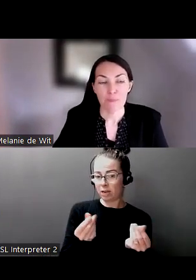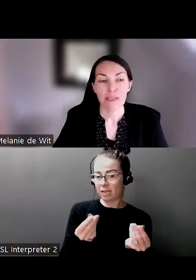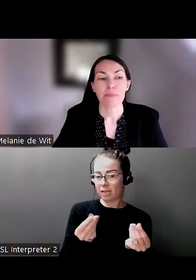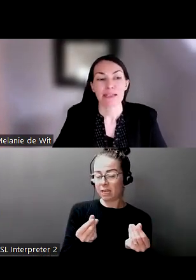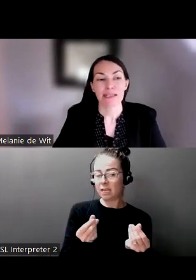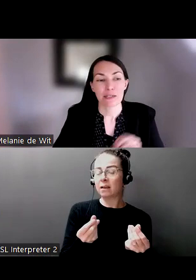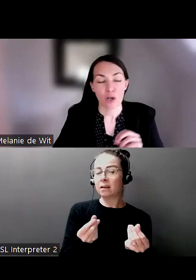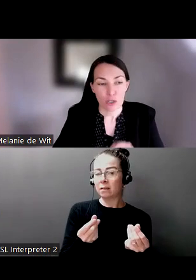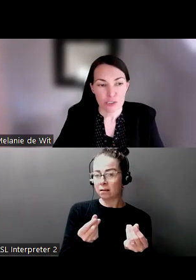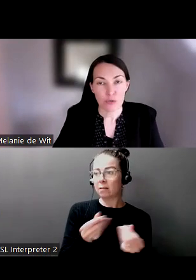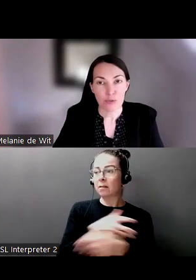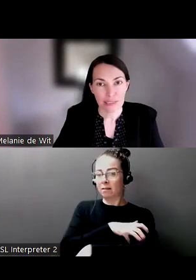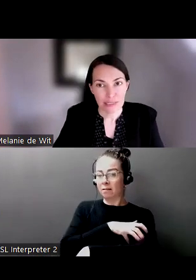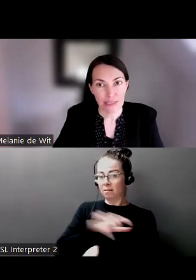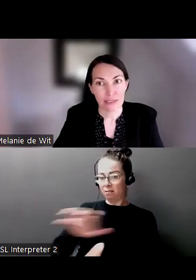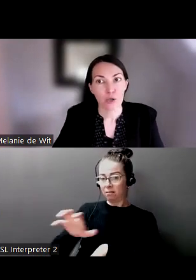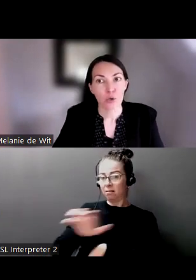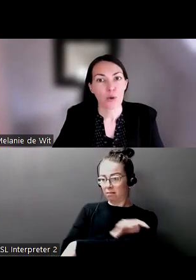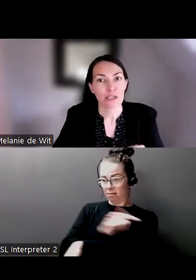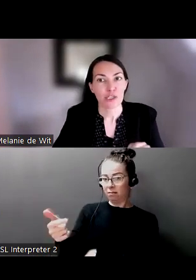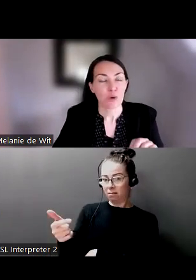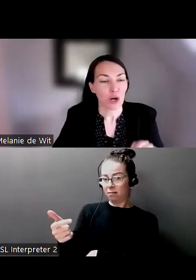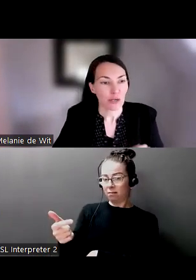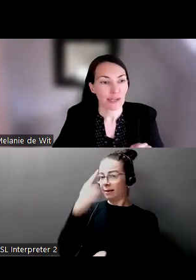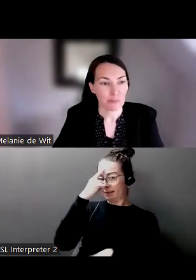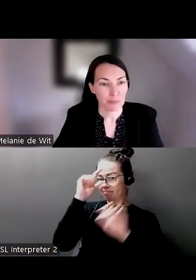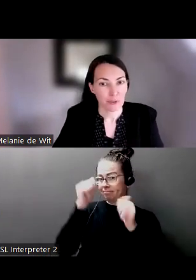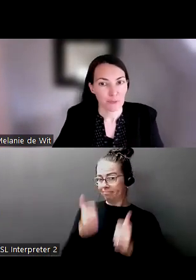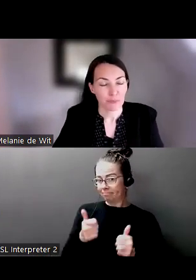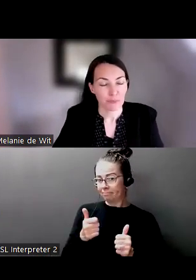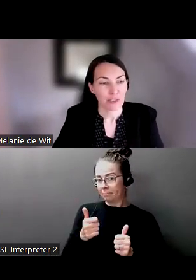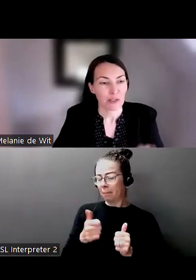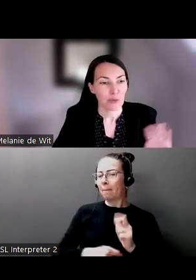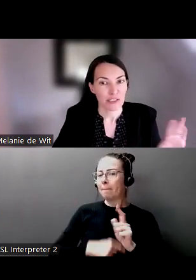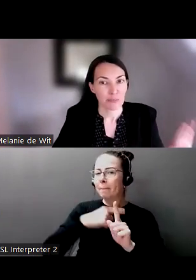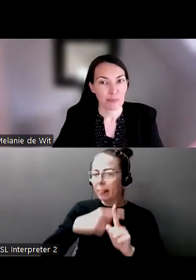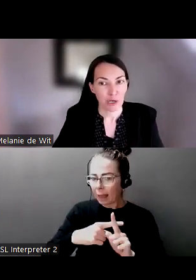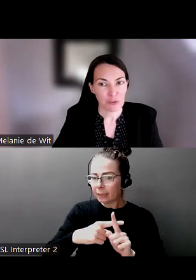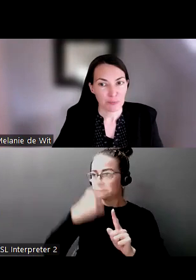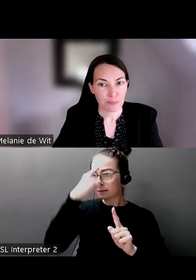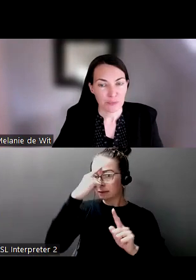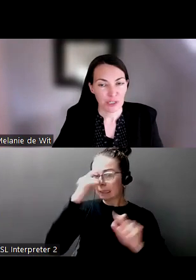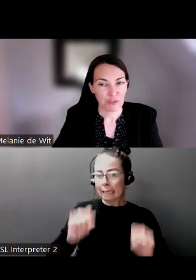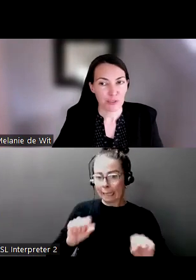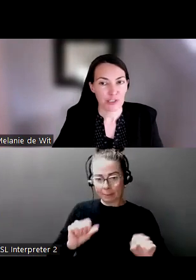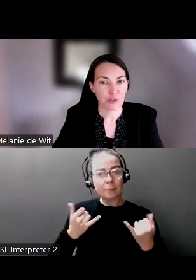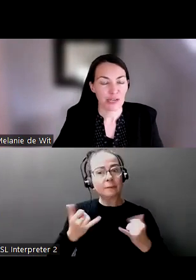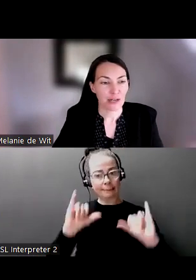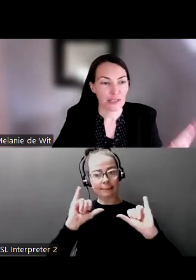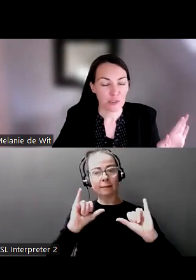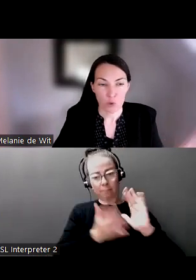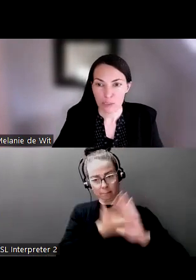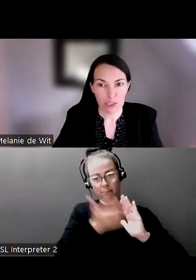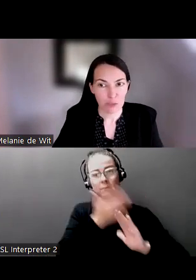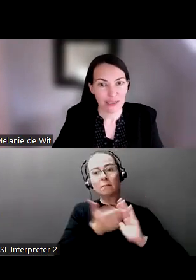capable, but it can also kick in when you are capable. Whereas a power of attorney for personal care